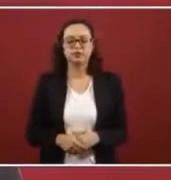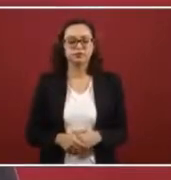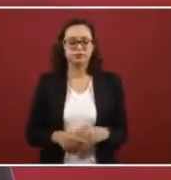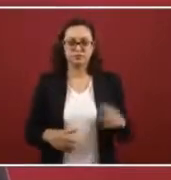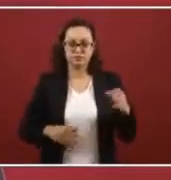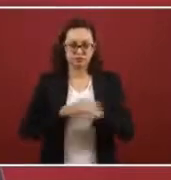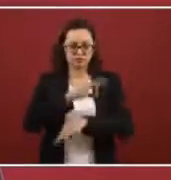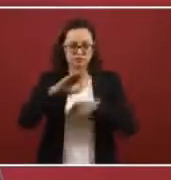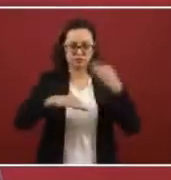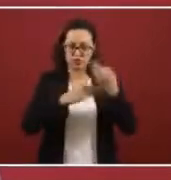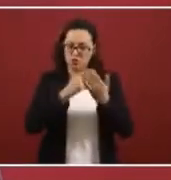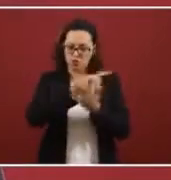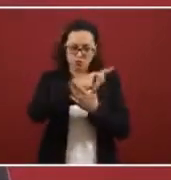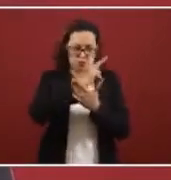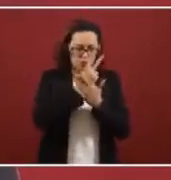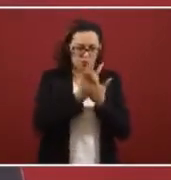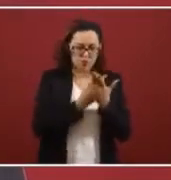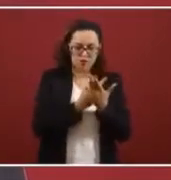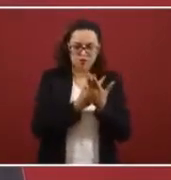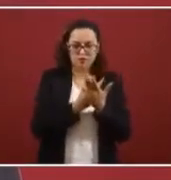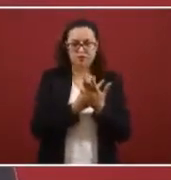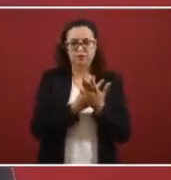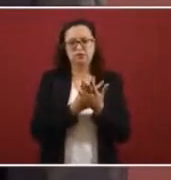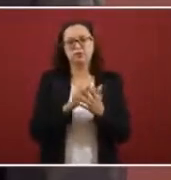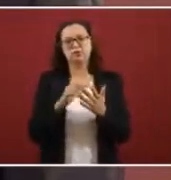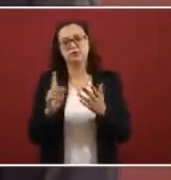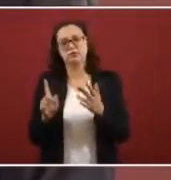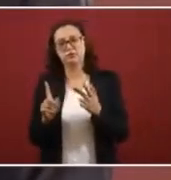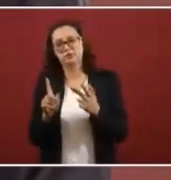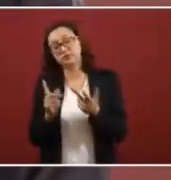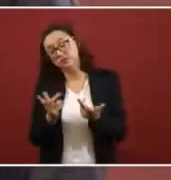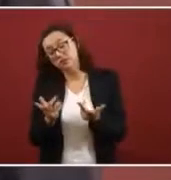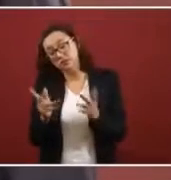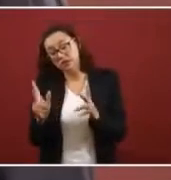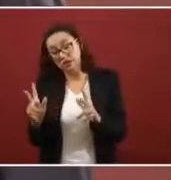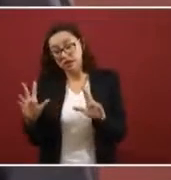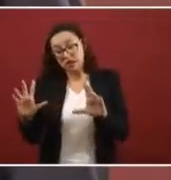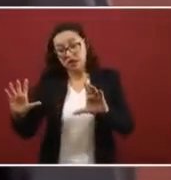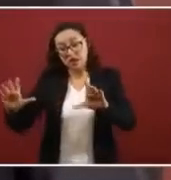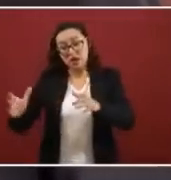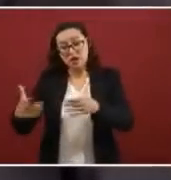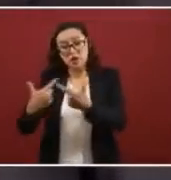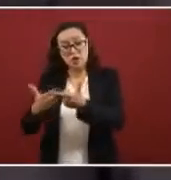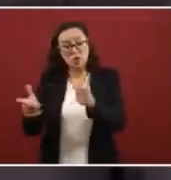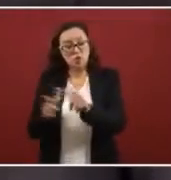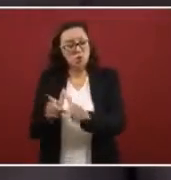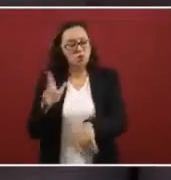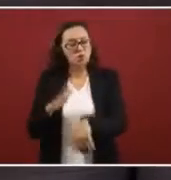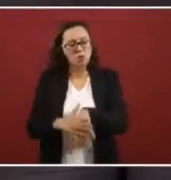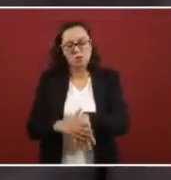with all the actions. So in the case of the population that is the poorest,